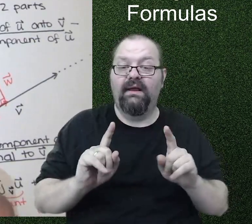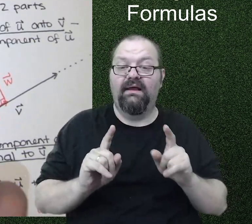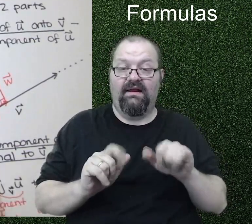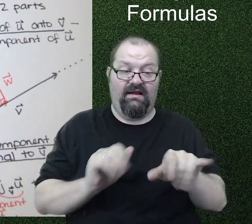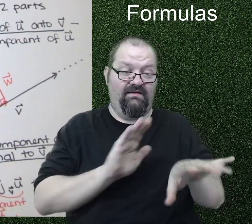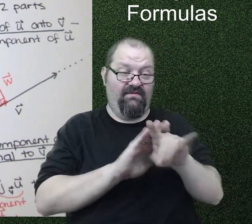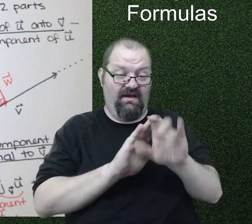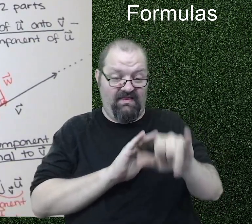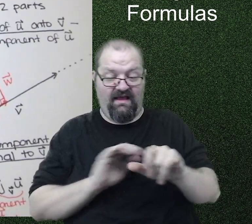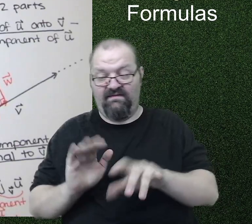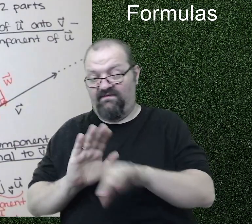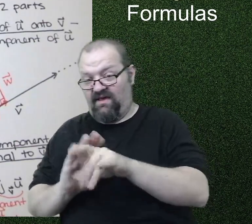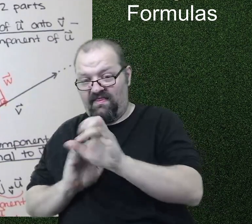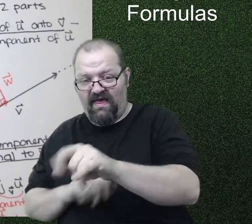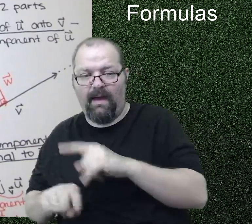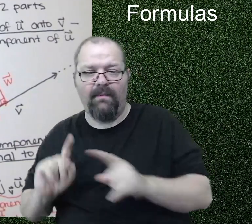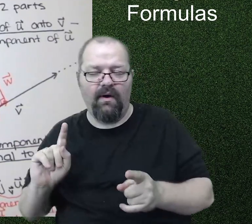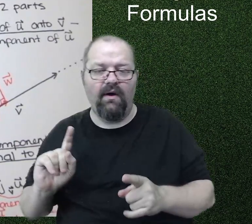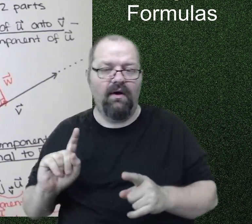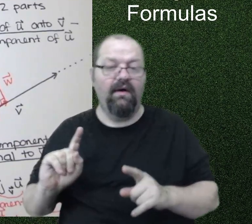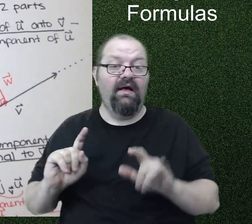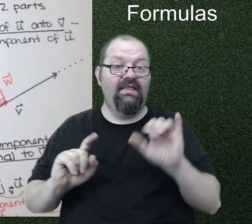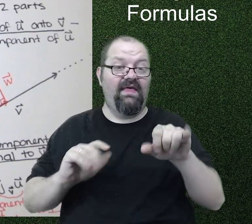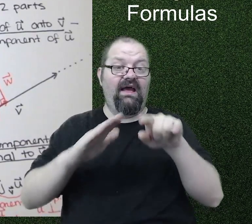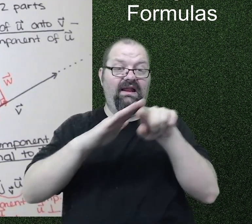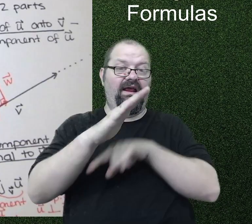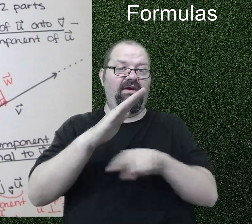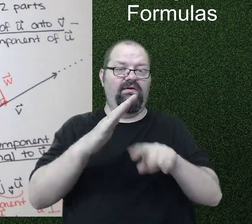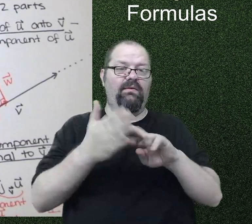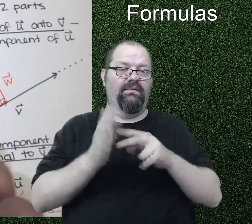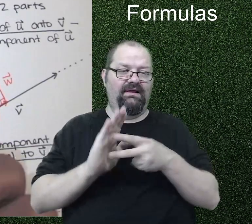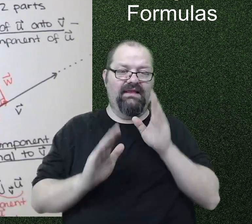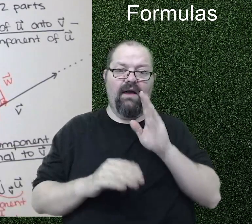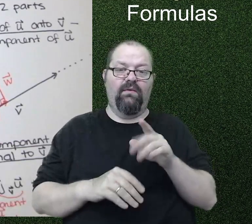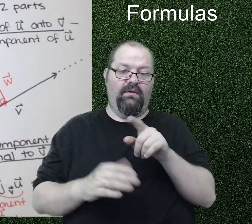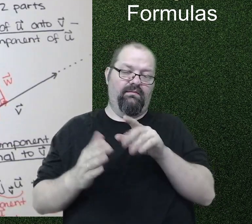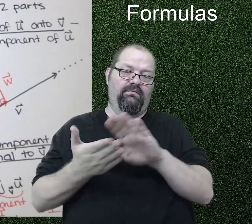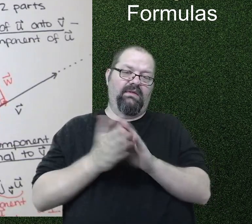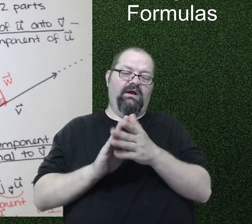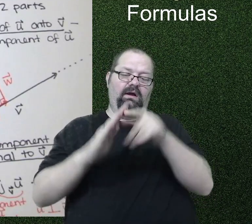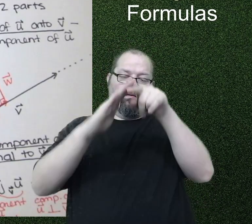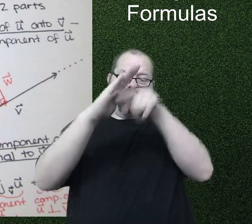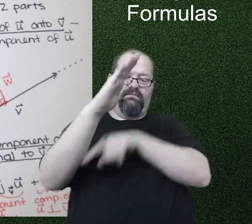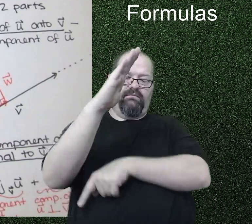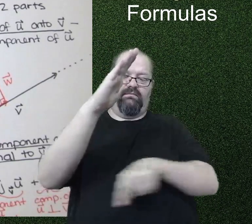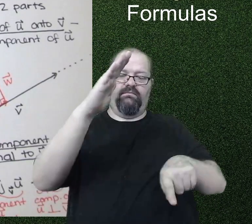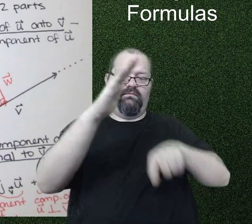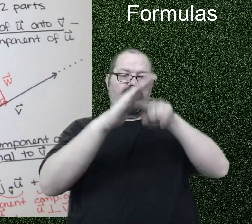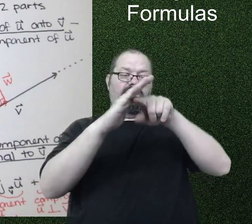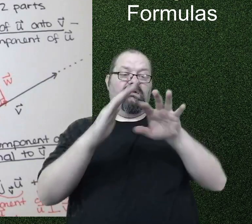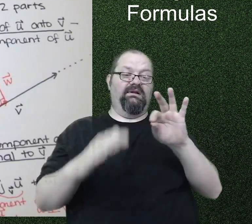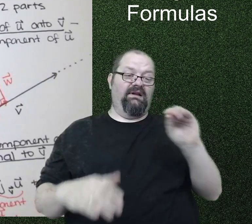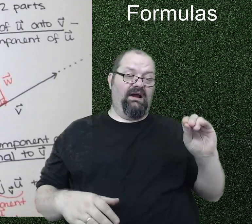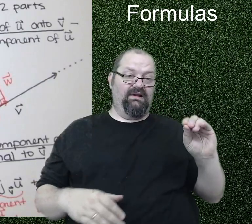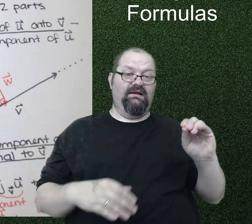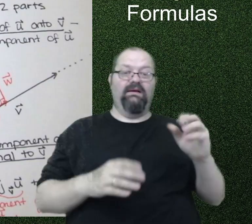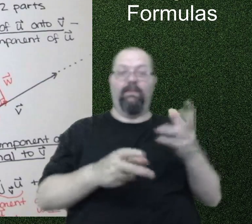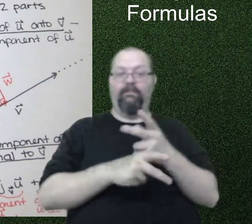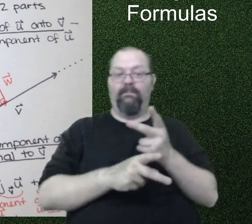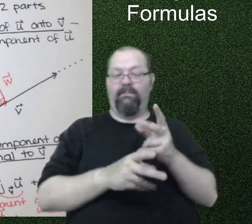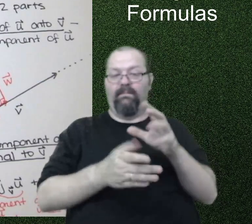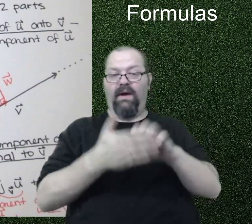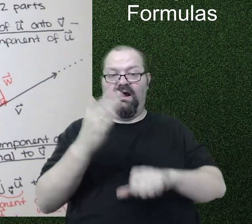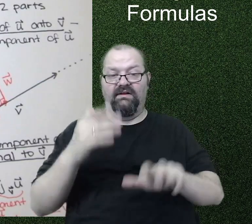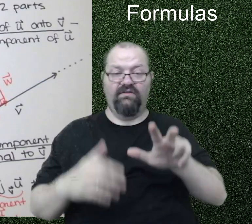angle. So this angle, because that would make a right triangle, that's going to be 90 minus 35. That's going to